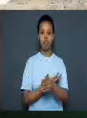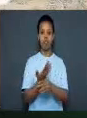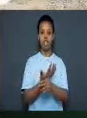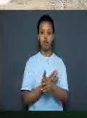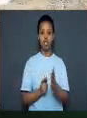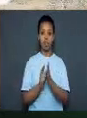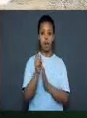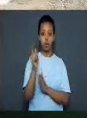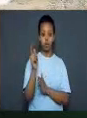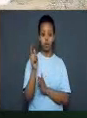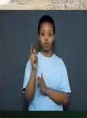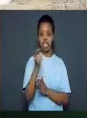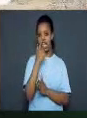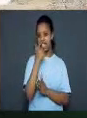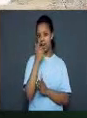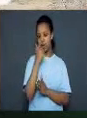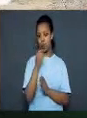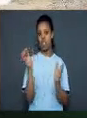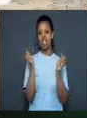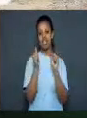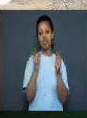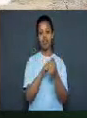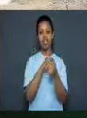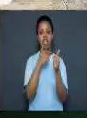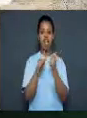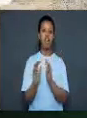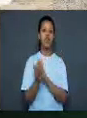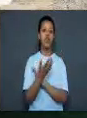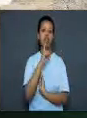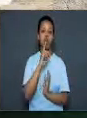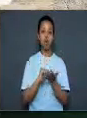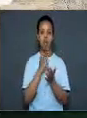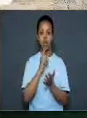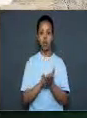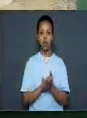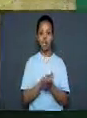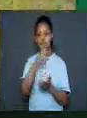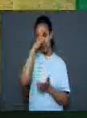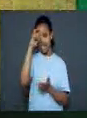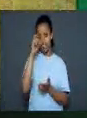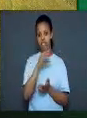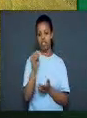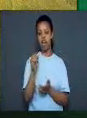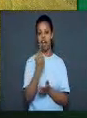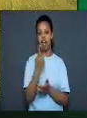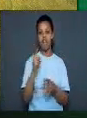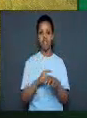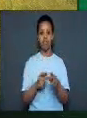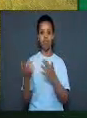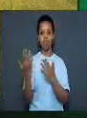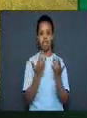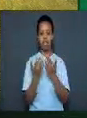area have adapted to cold temperatures, drought, and occasional